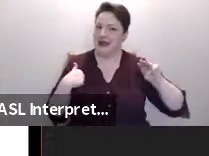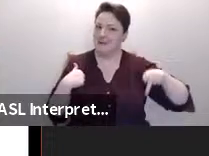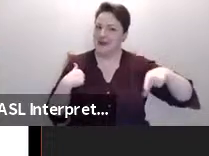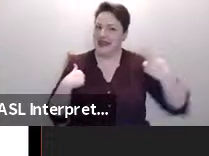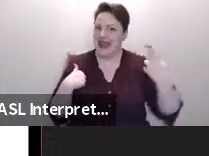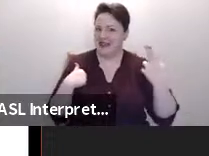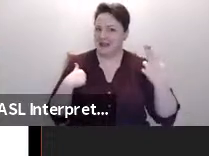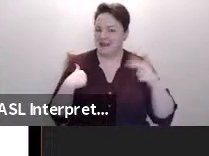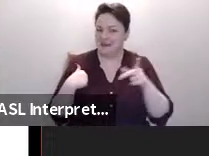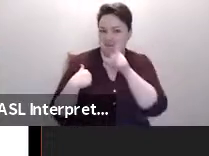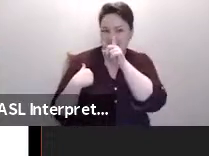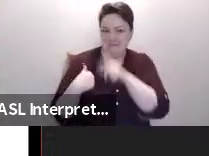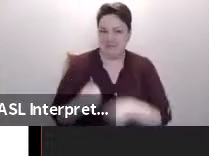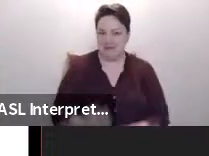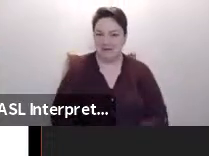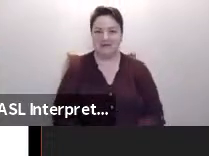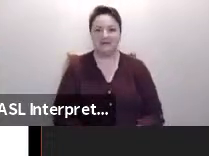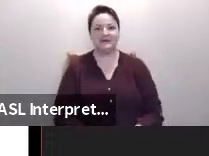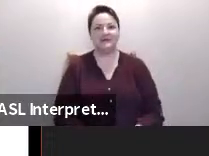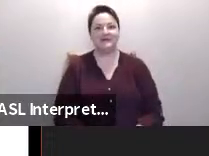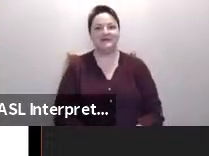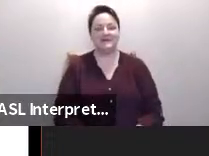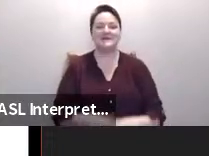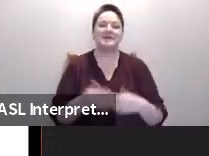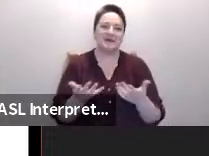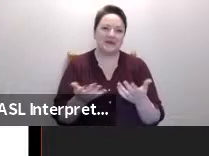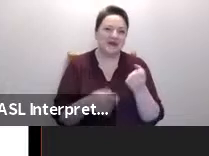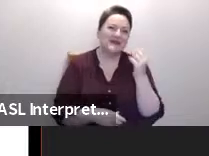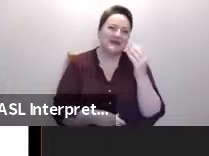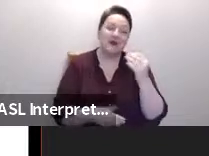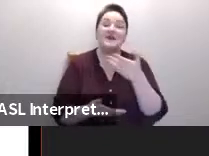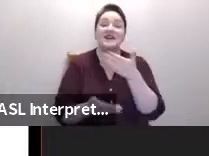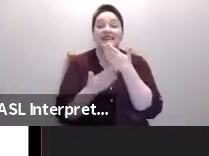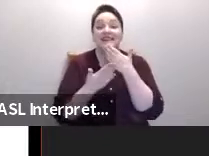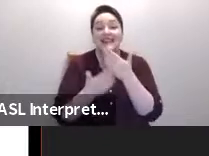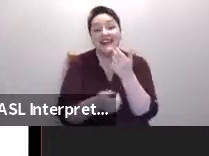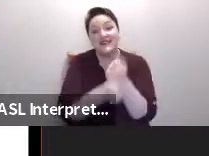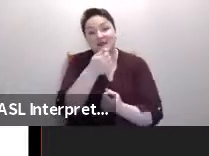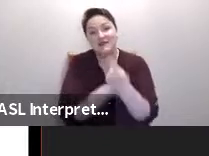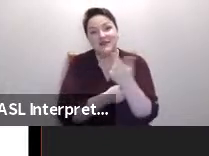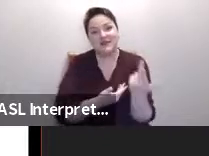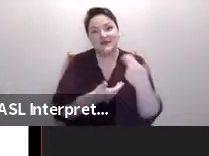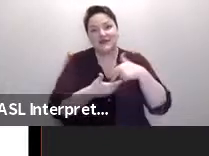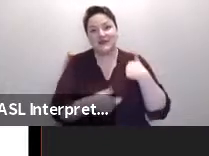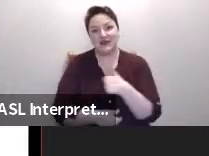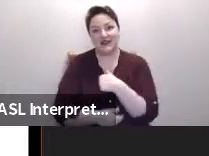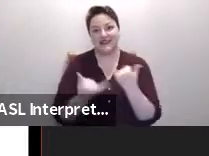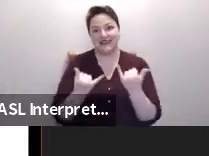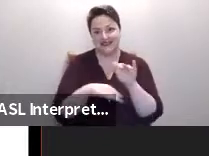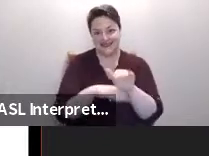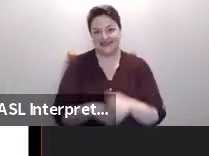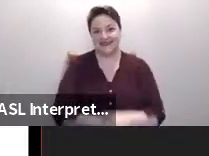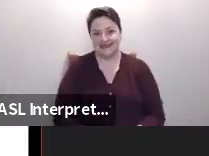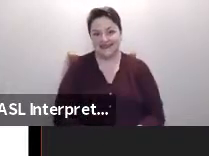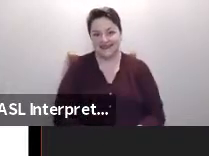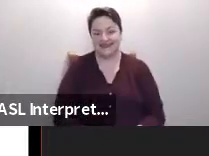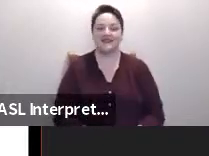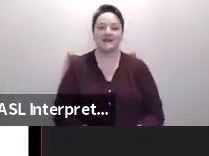as the slides indicate. So thank you very much, everyone, for joining us this afternoon